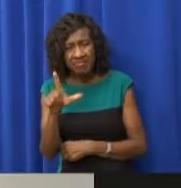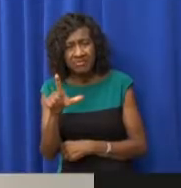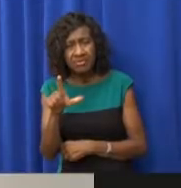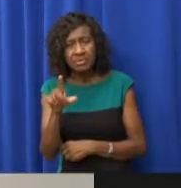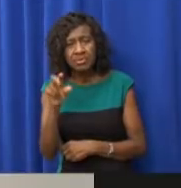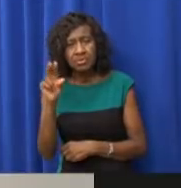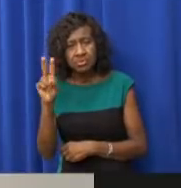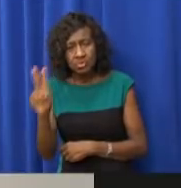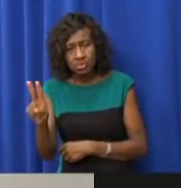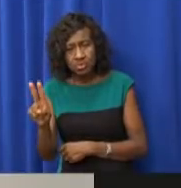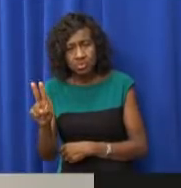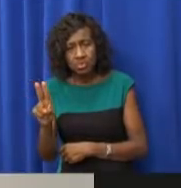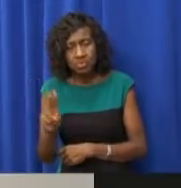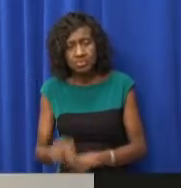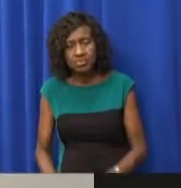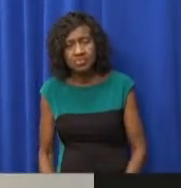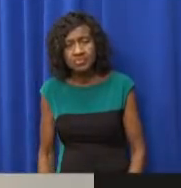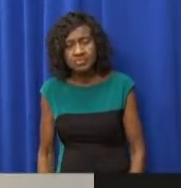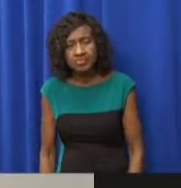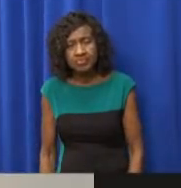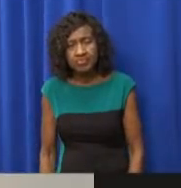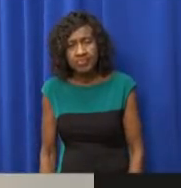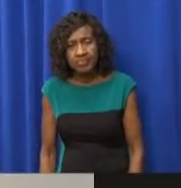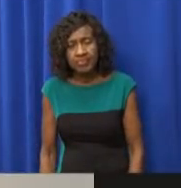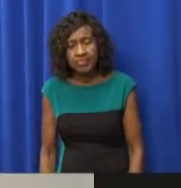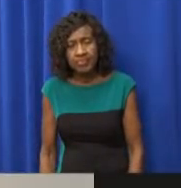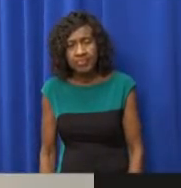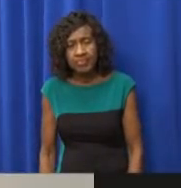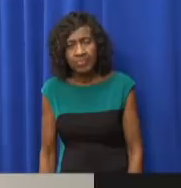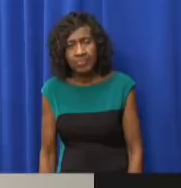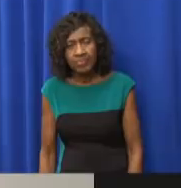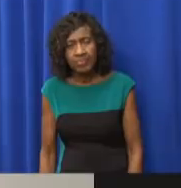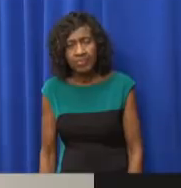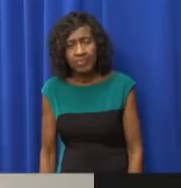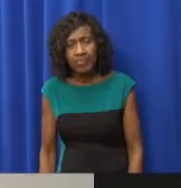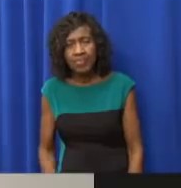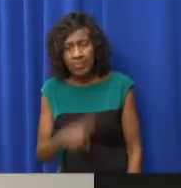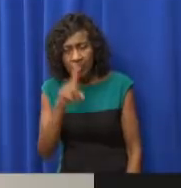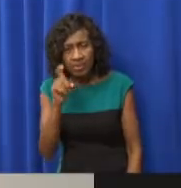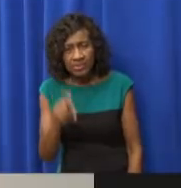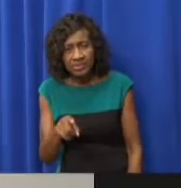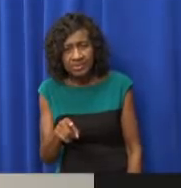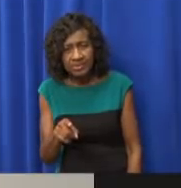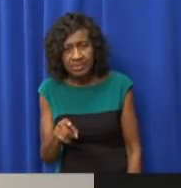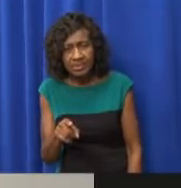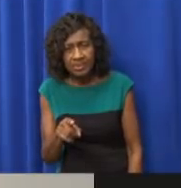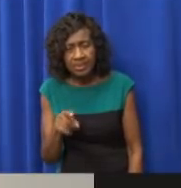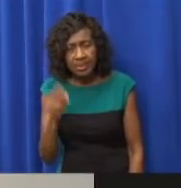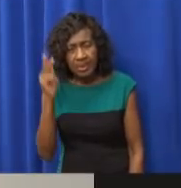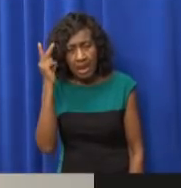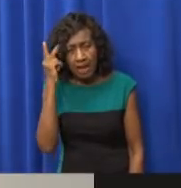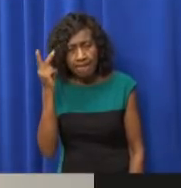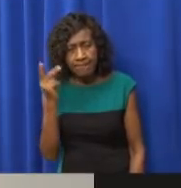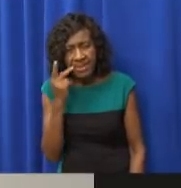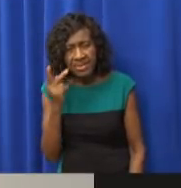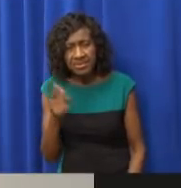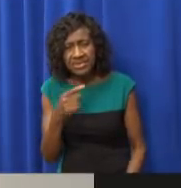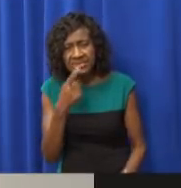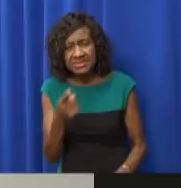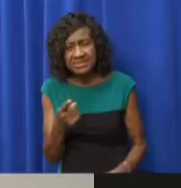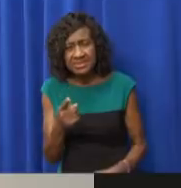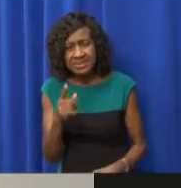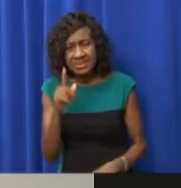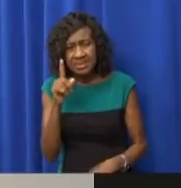And we had a parent reach out that they haven't been able to access vaccinations